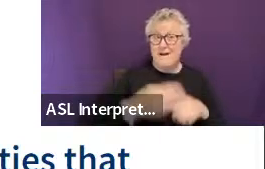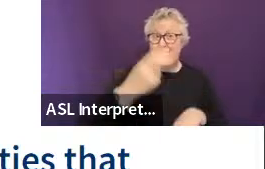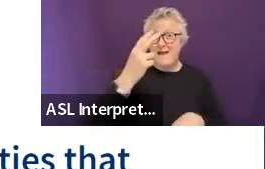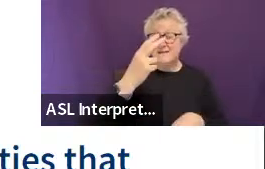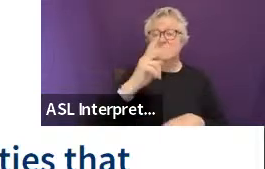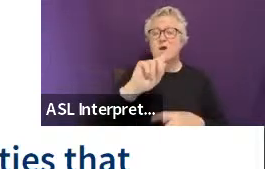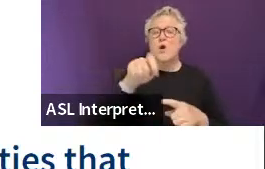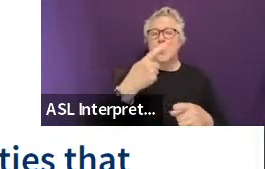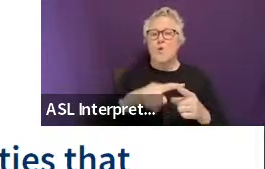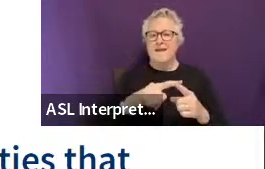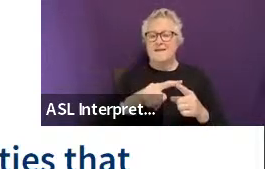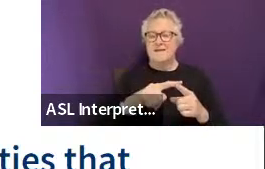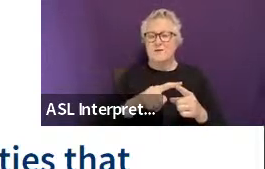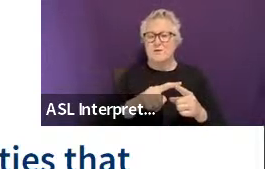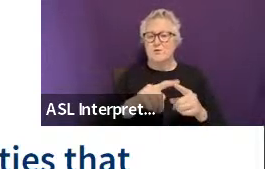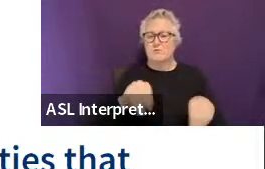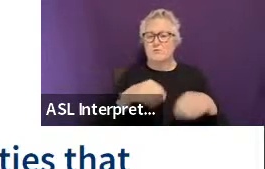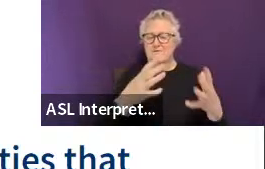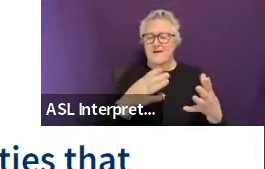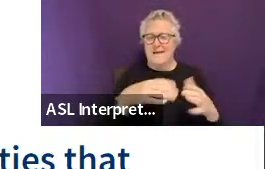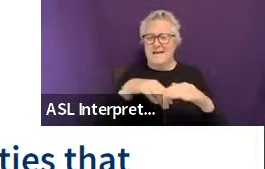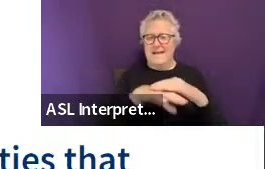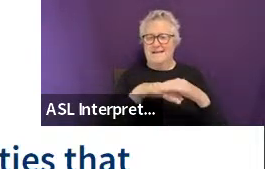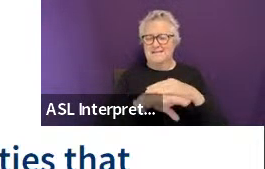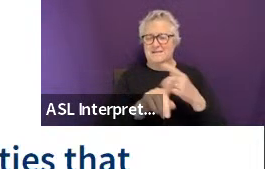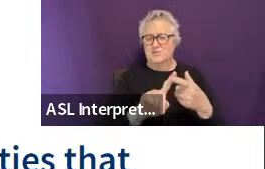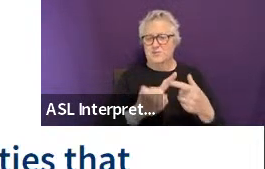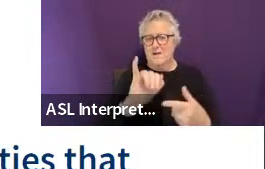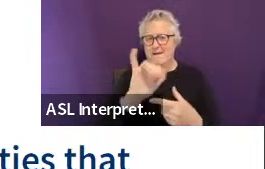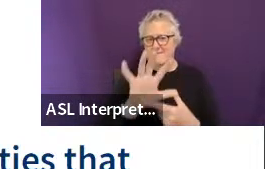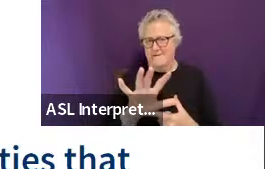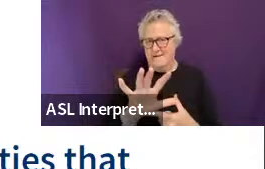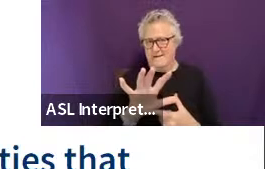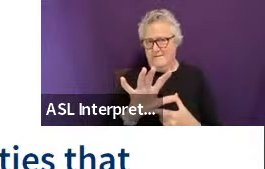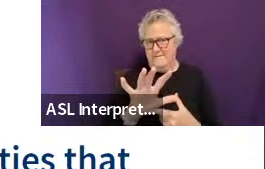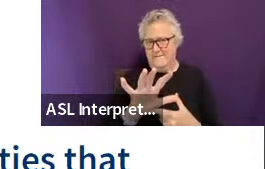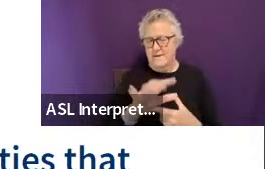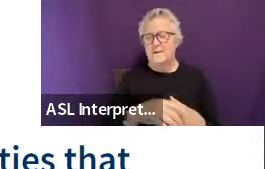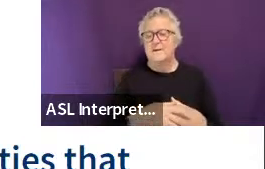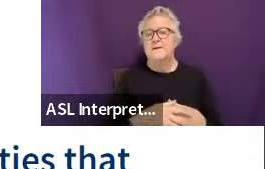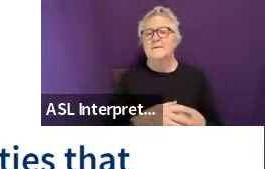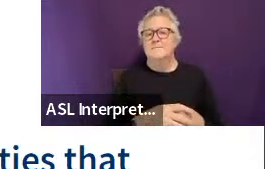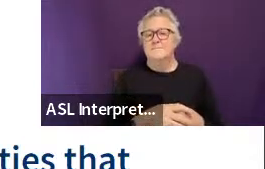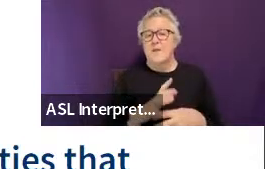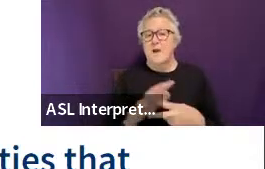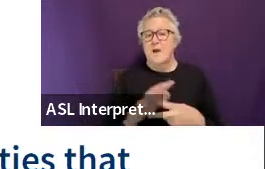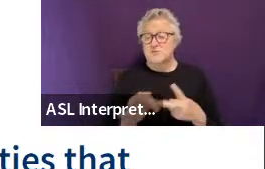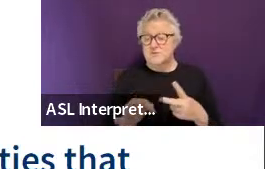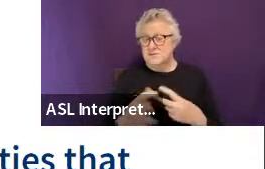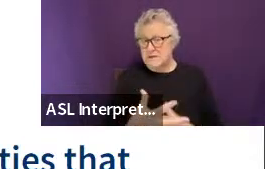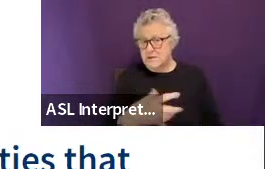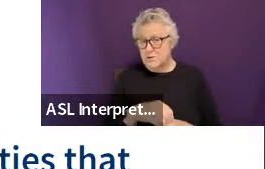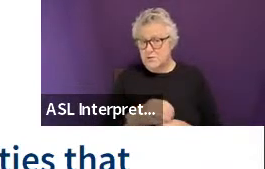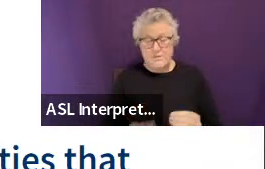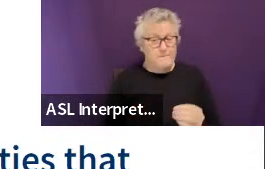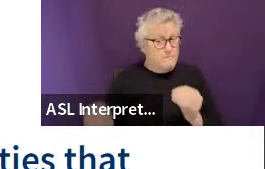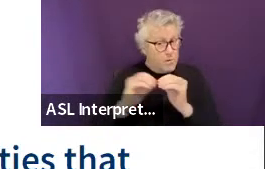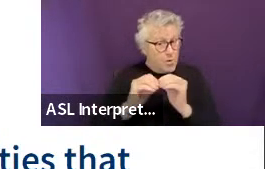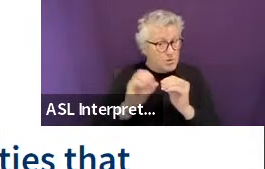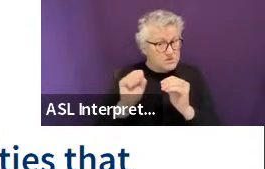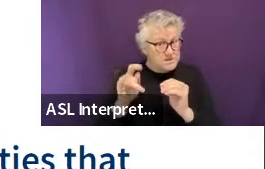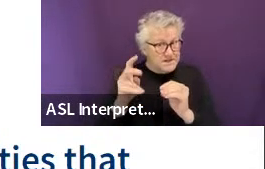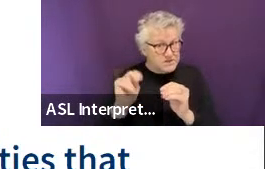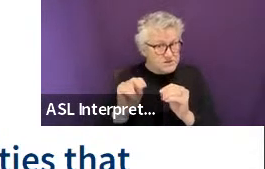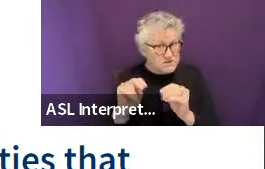to provide convenient access to I-5 and the travel shed that I-5 creates. Options that include more stations serve